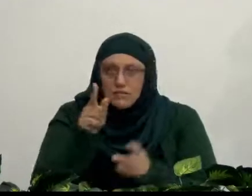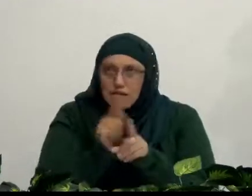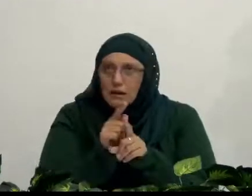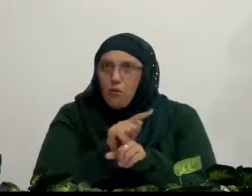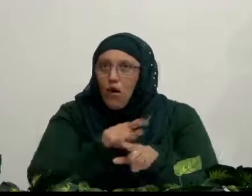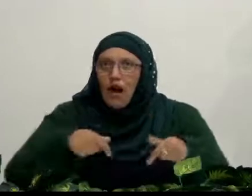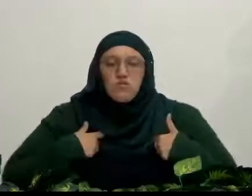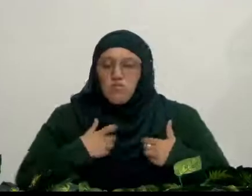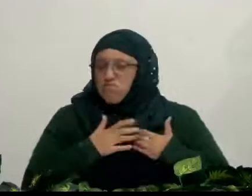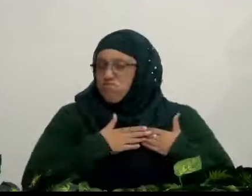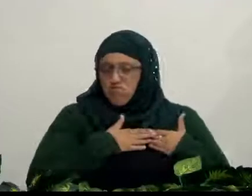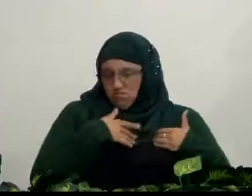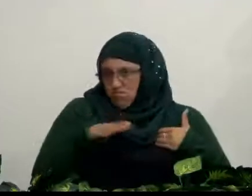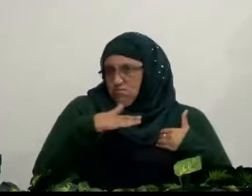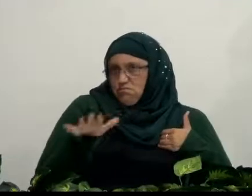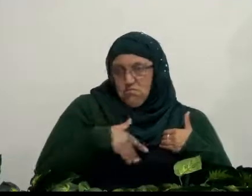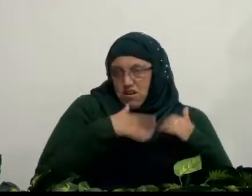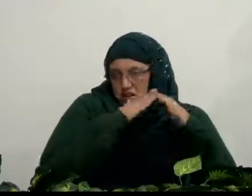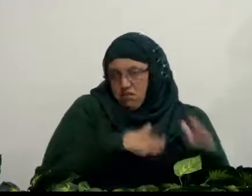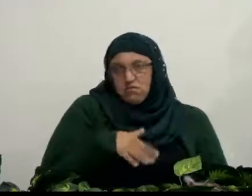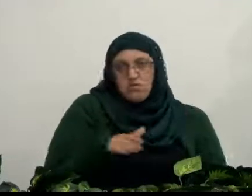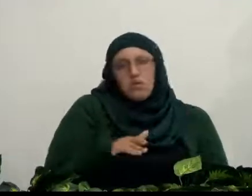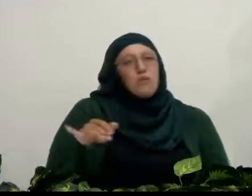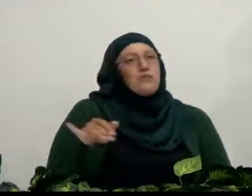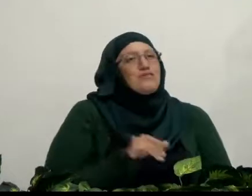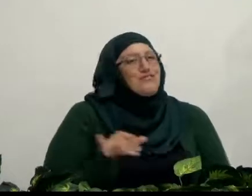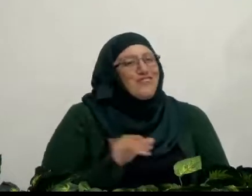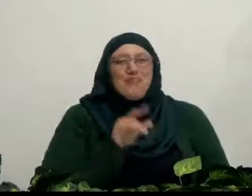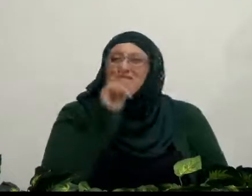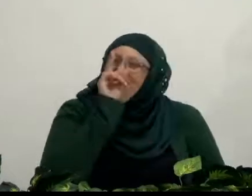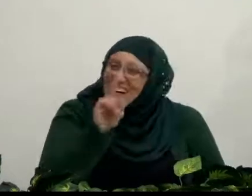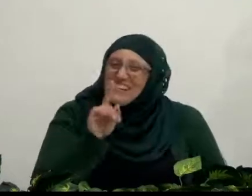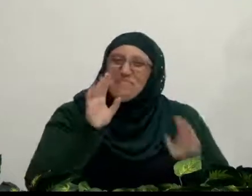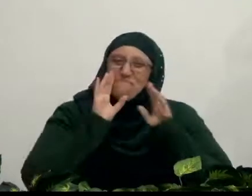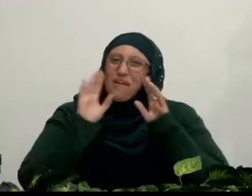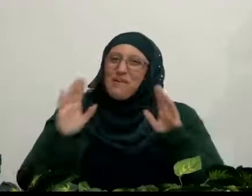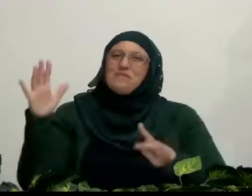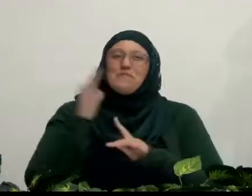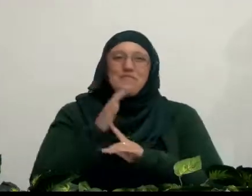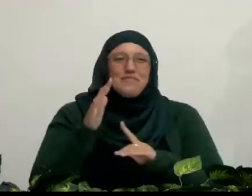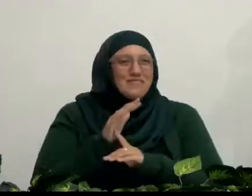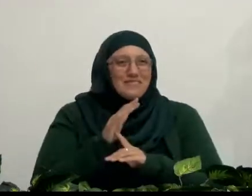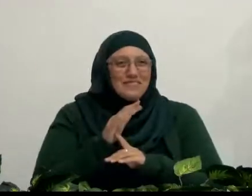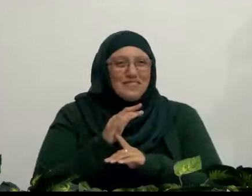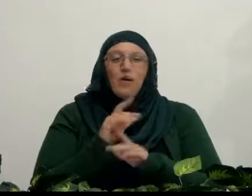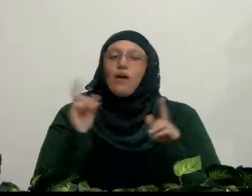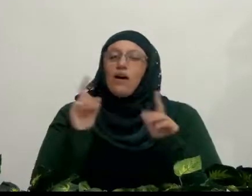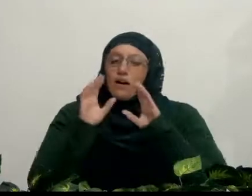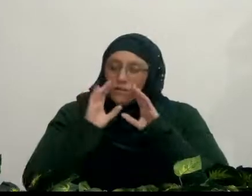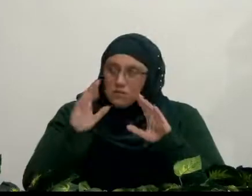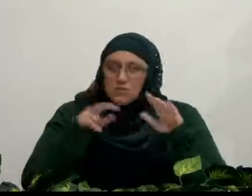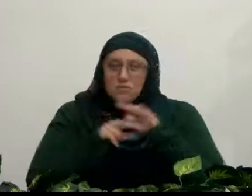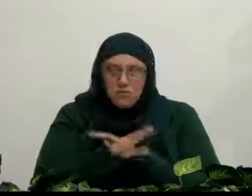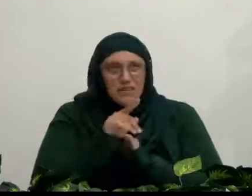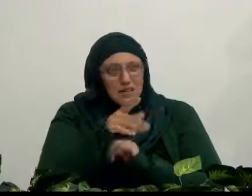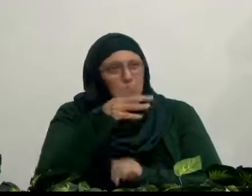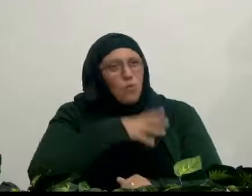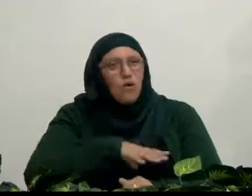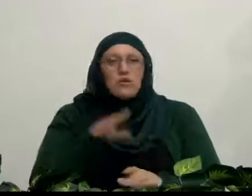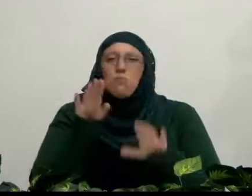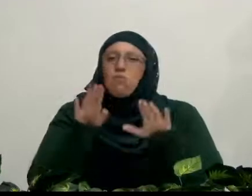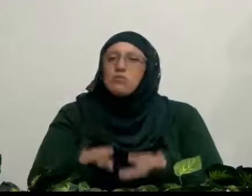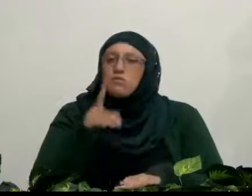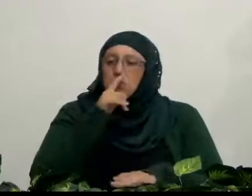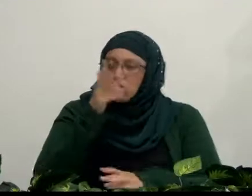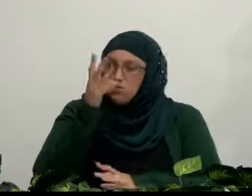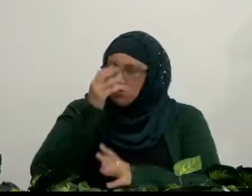more importantly, the Holy Prophet wanted Muslims to learn, you know, because the Muslim community at that time, Muslims, they were also coming